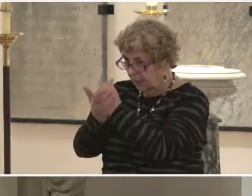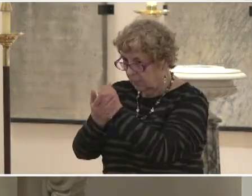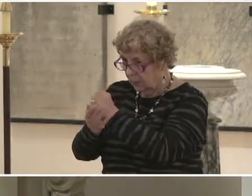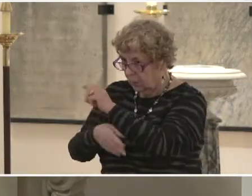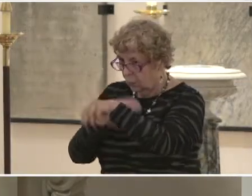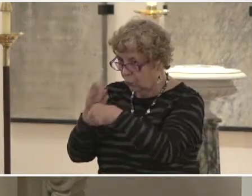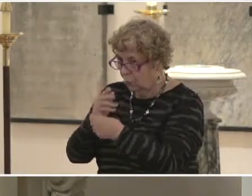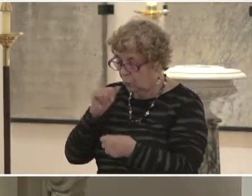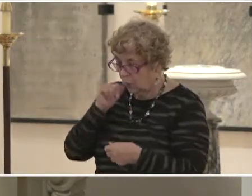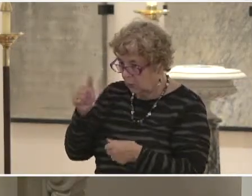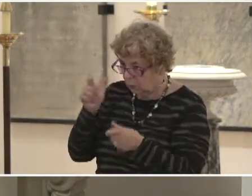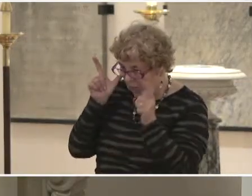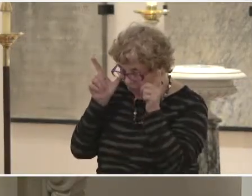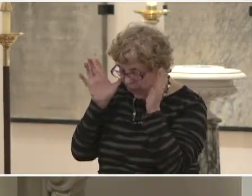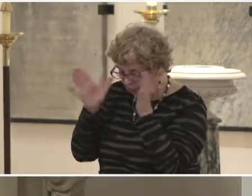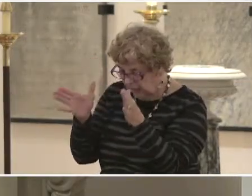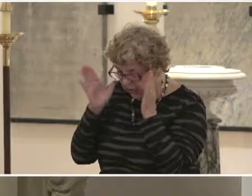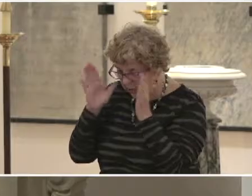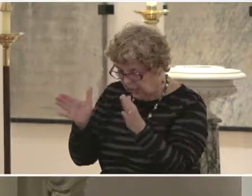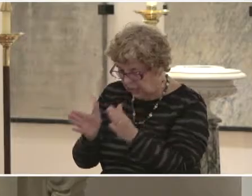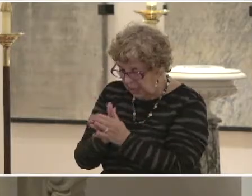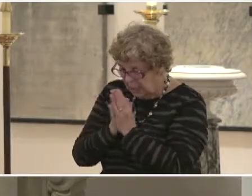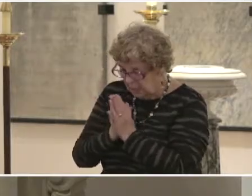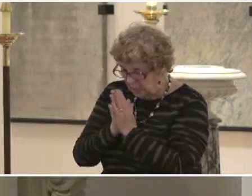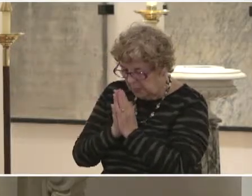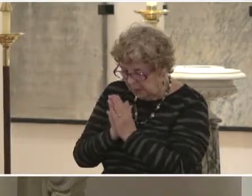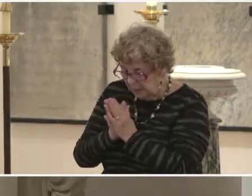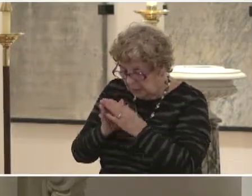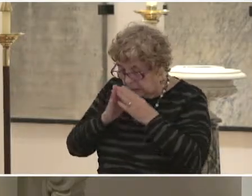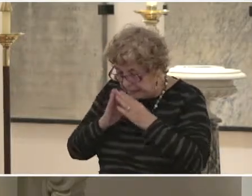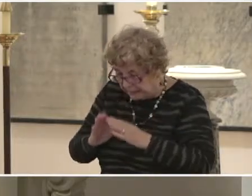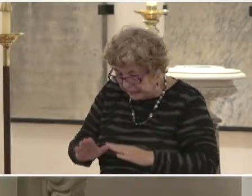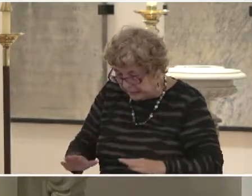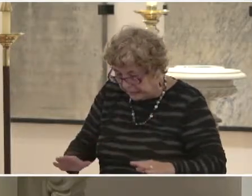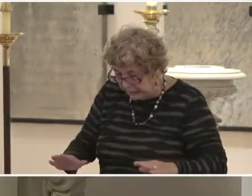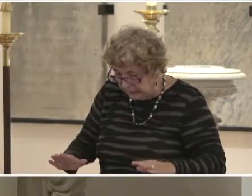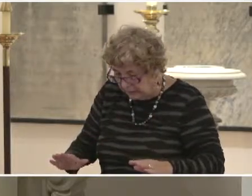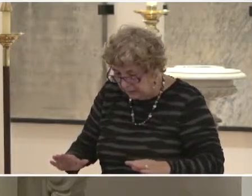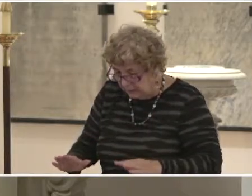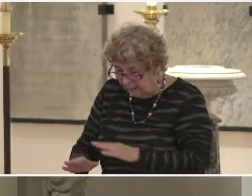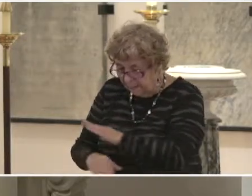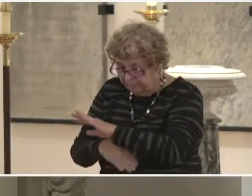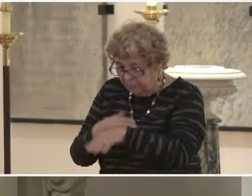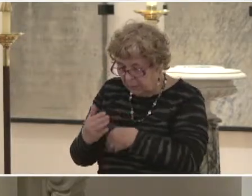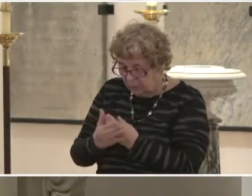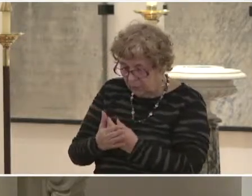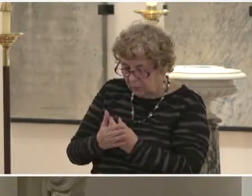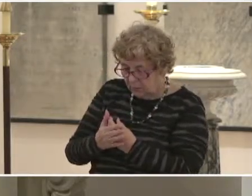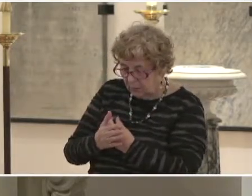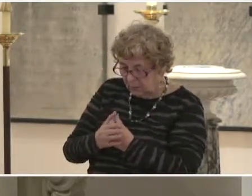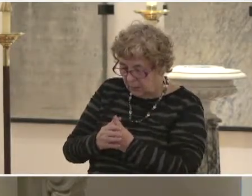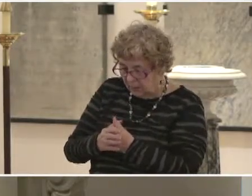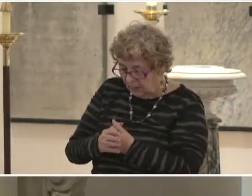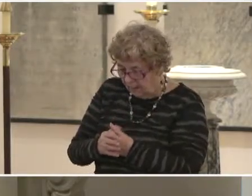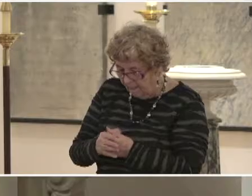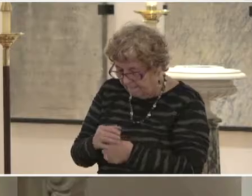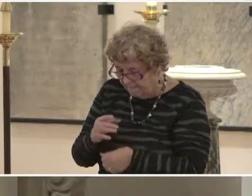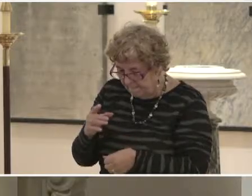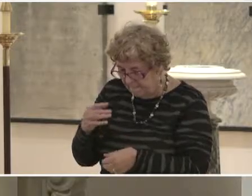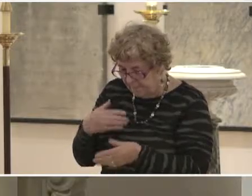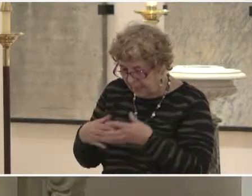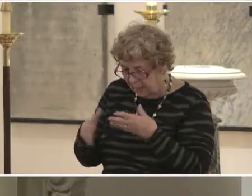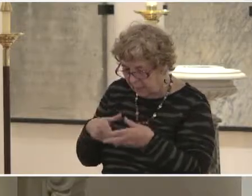Habakkuk complains, "O Lord, how long shall I cry for help and you will not listen?" And God tells him to make a big sign and to wait